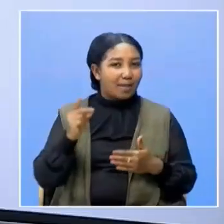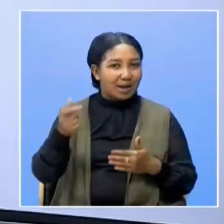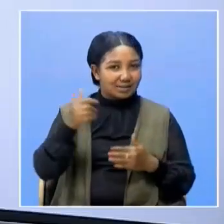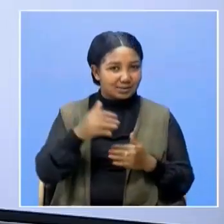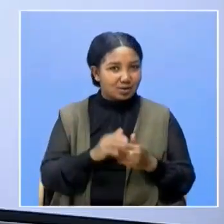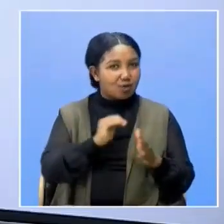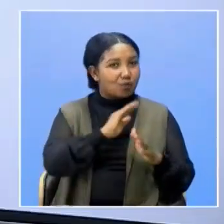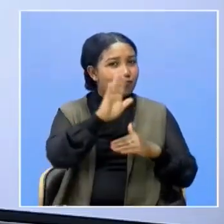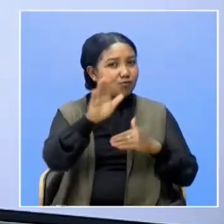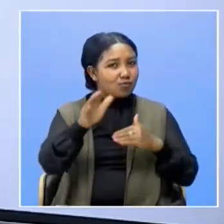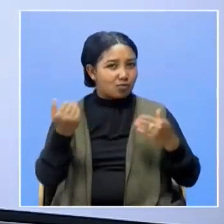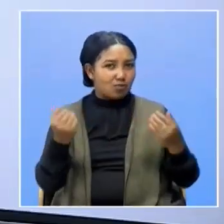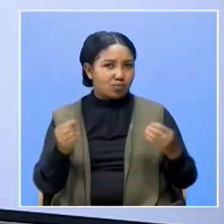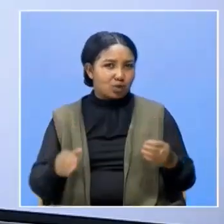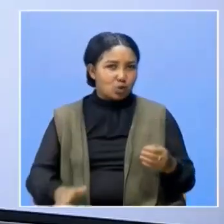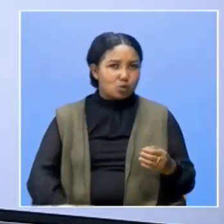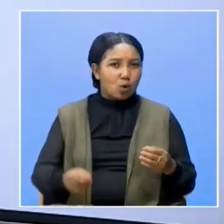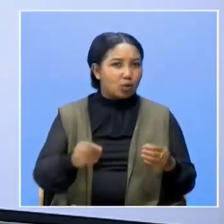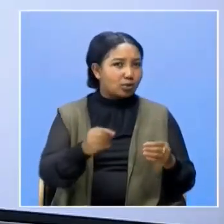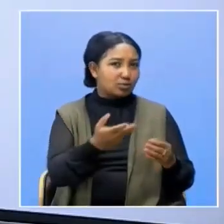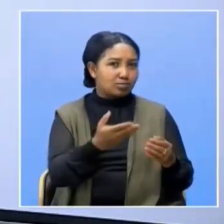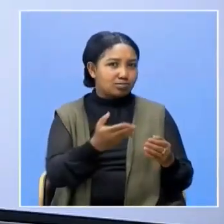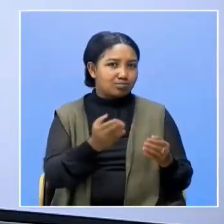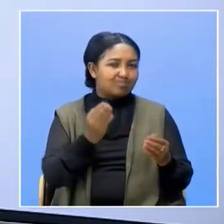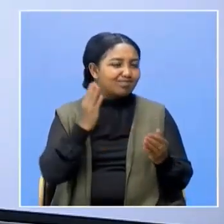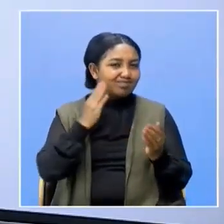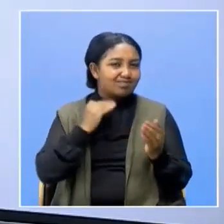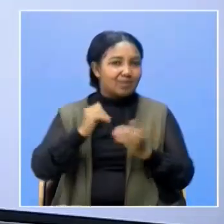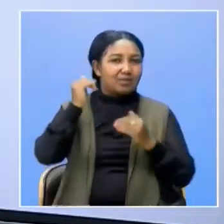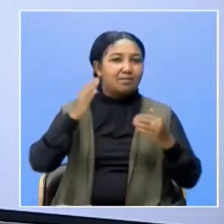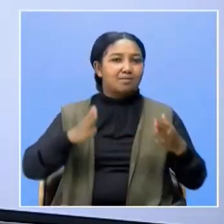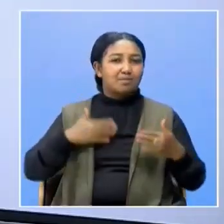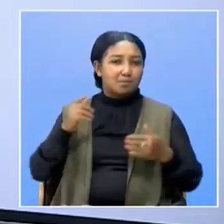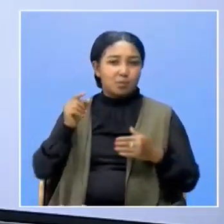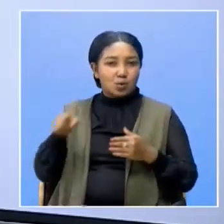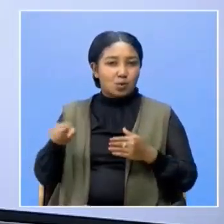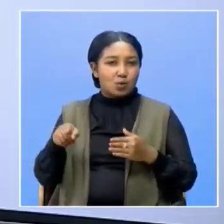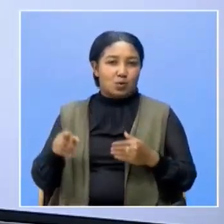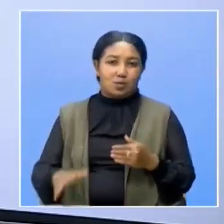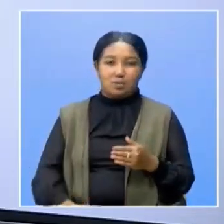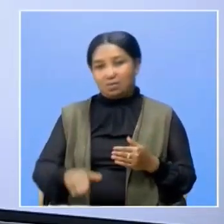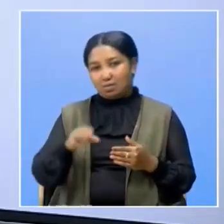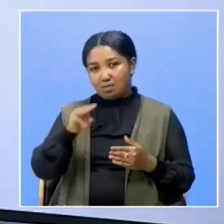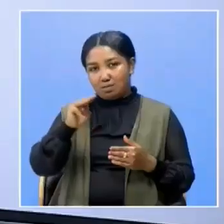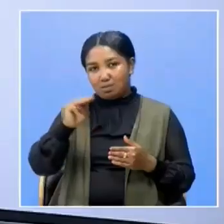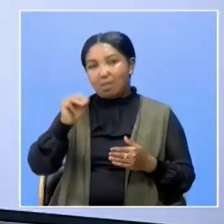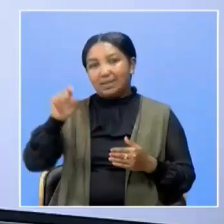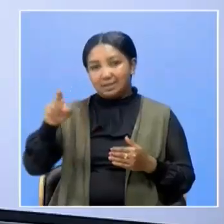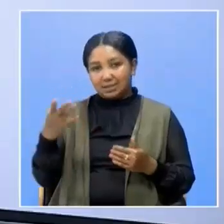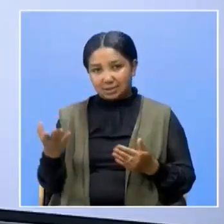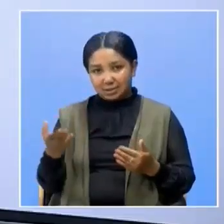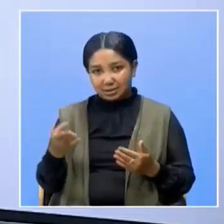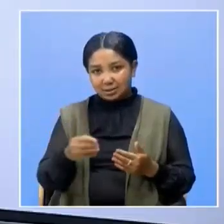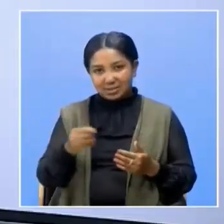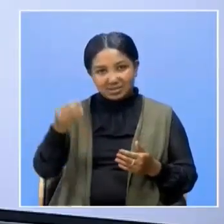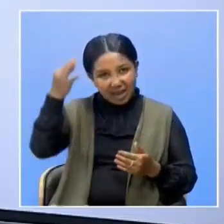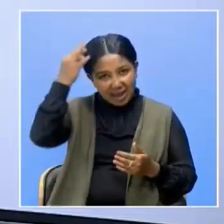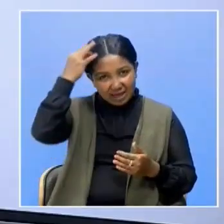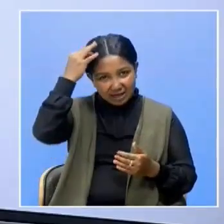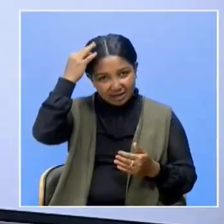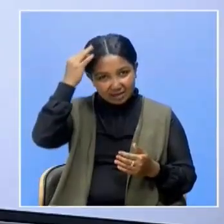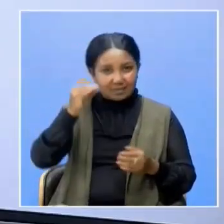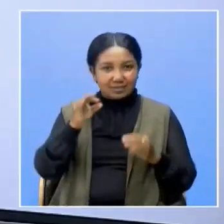all of the dogs maybe in the planet. Right? Good. When it comes to the hair, the